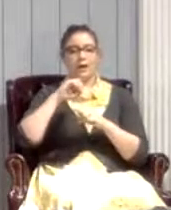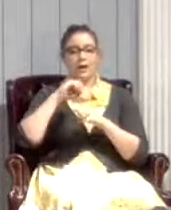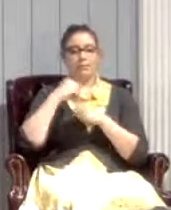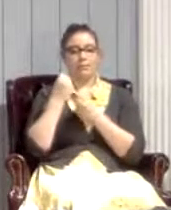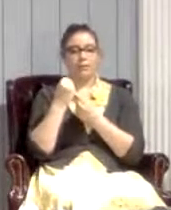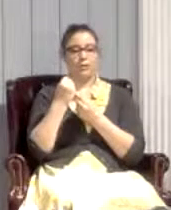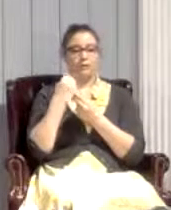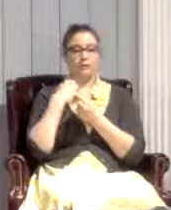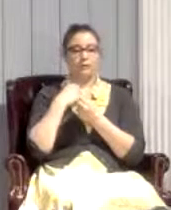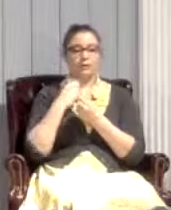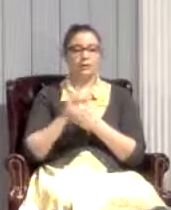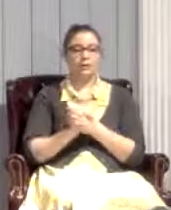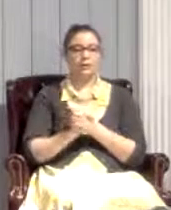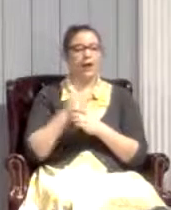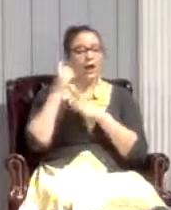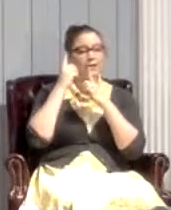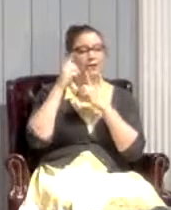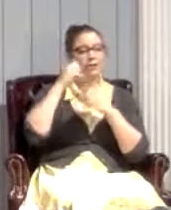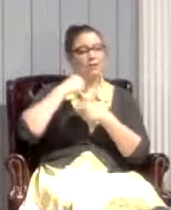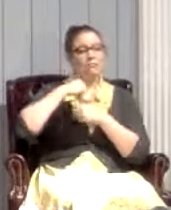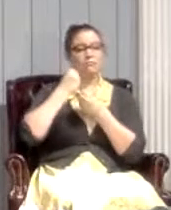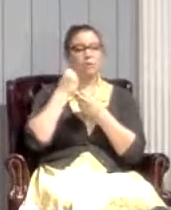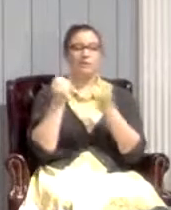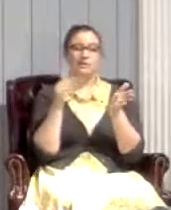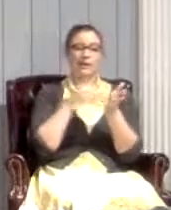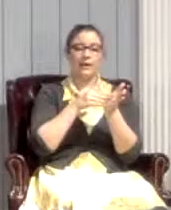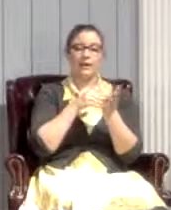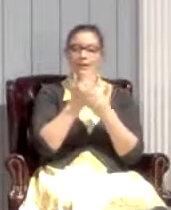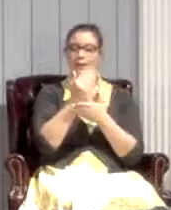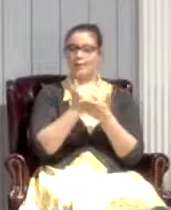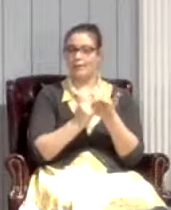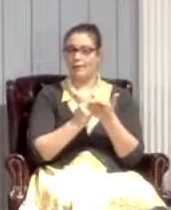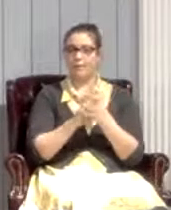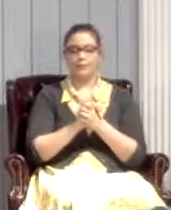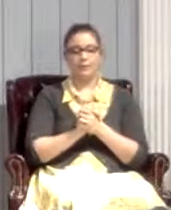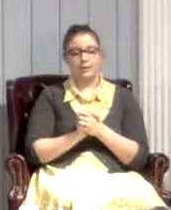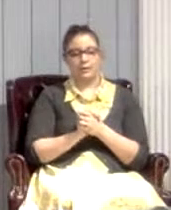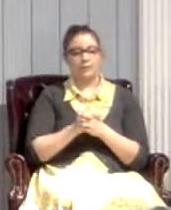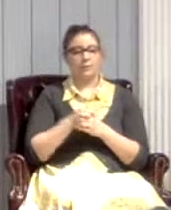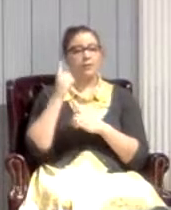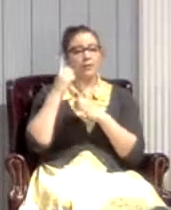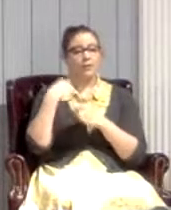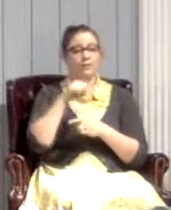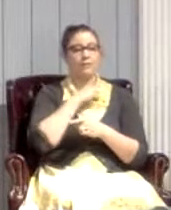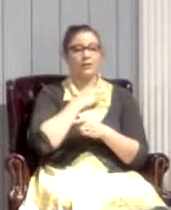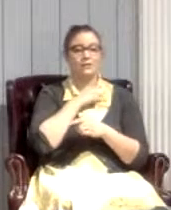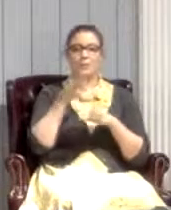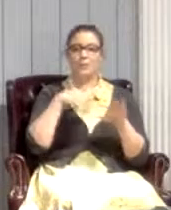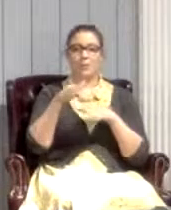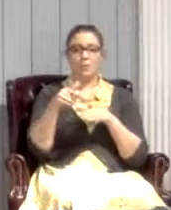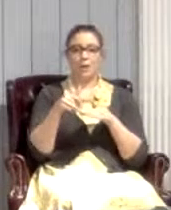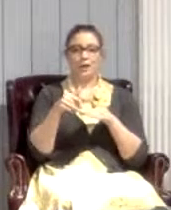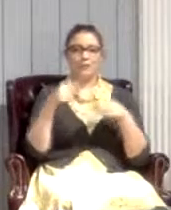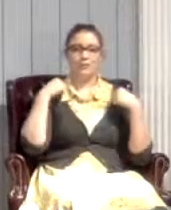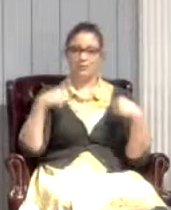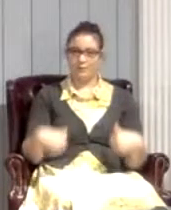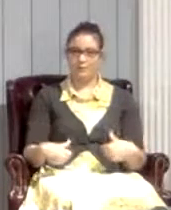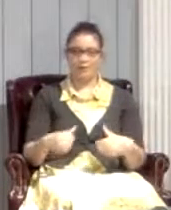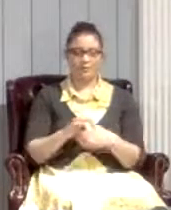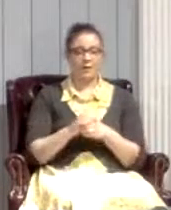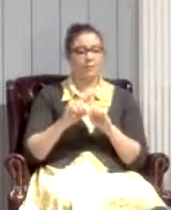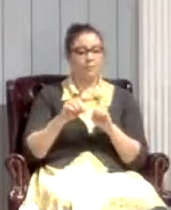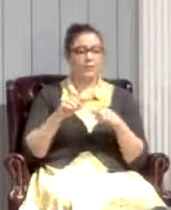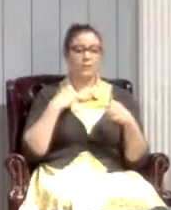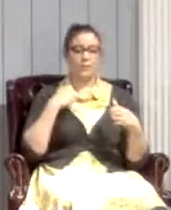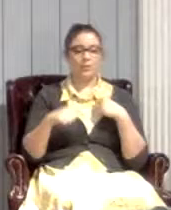that confidence wherewith I think to be bold against some, which think of us as if we walked according to the flesh. For though we walk in the flesh, we do not war after